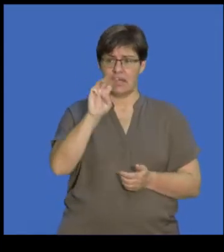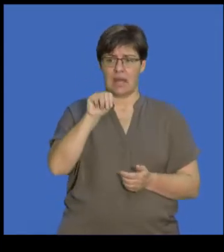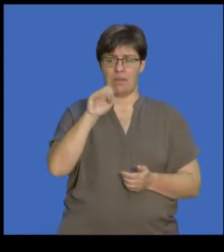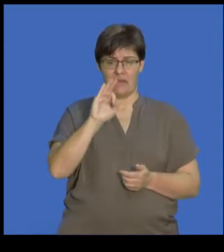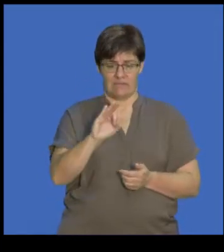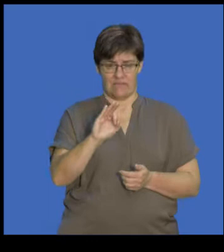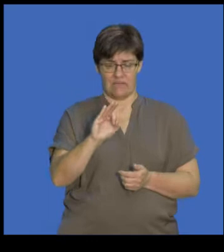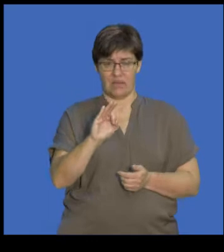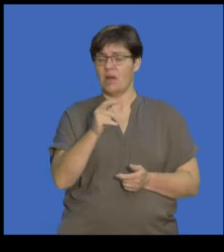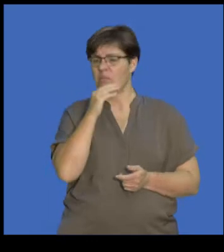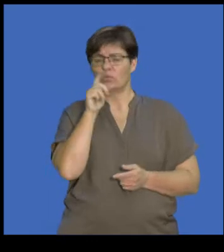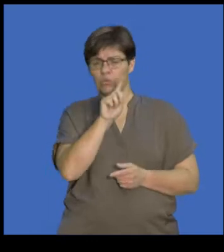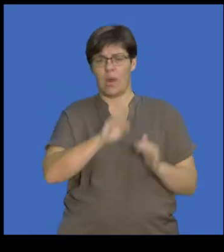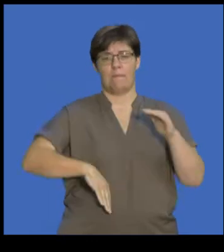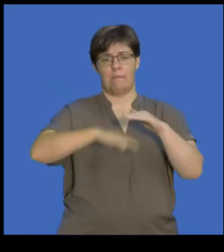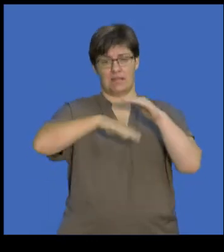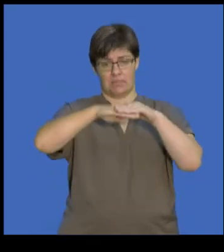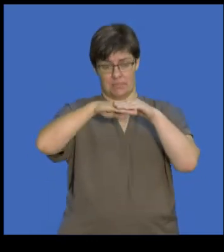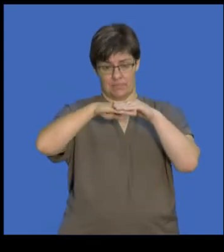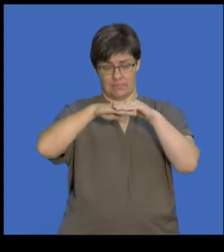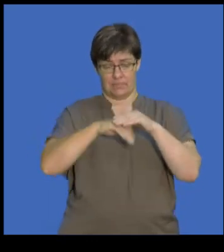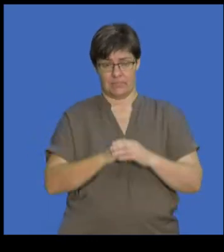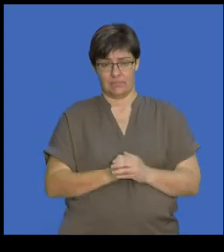do with the maximum, okay?